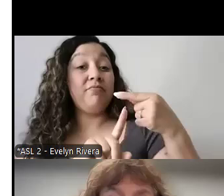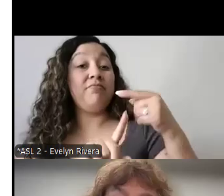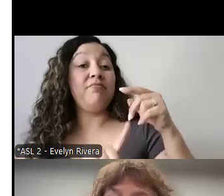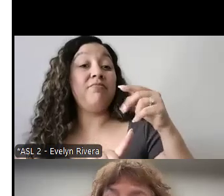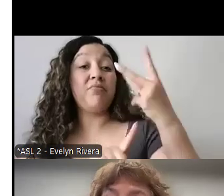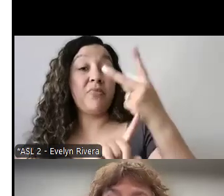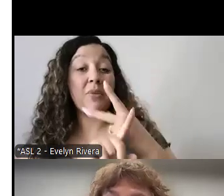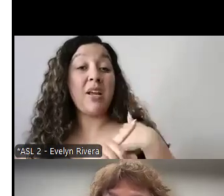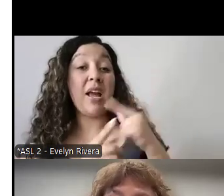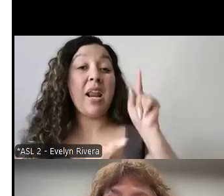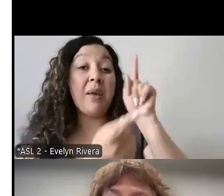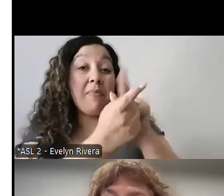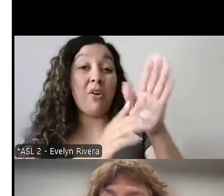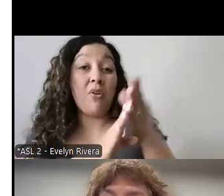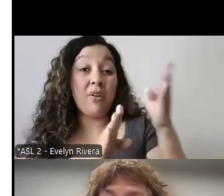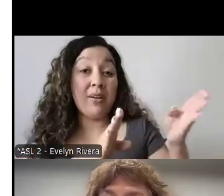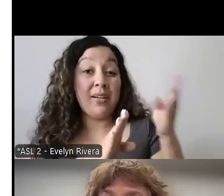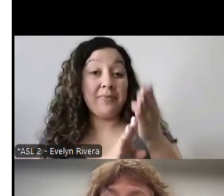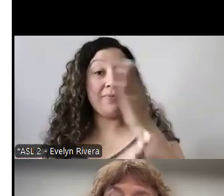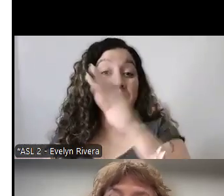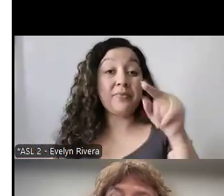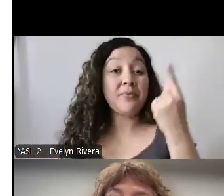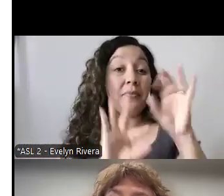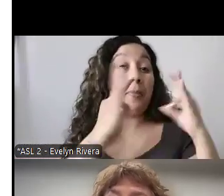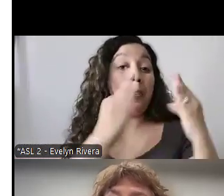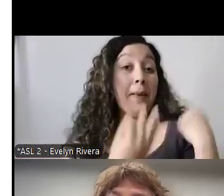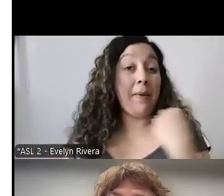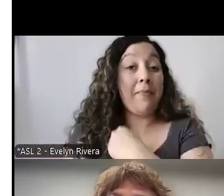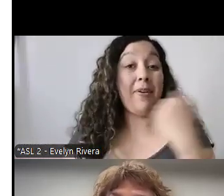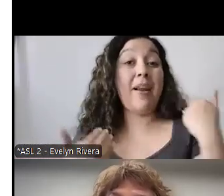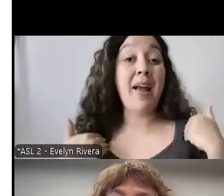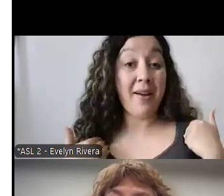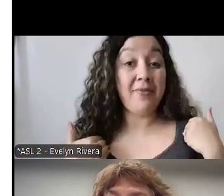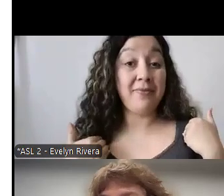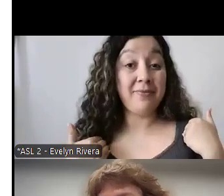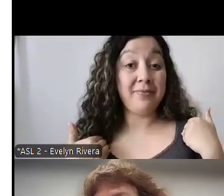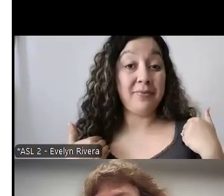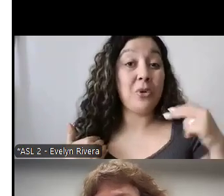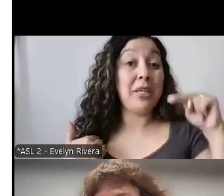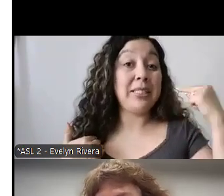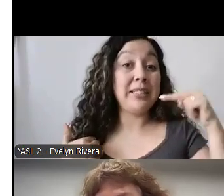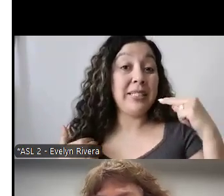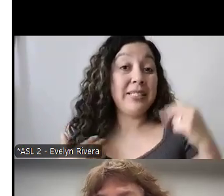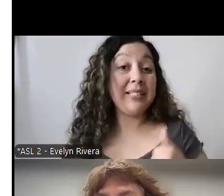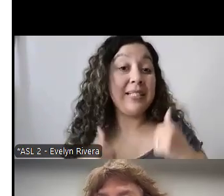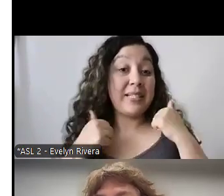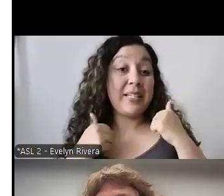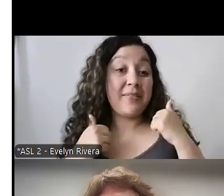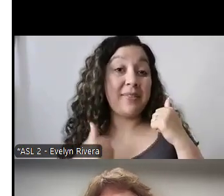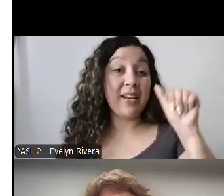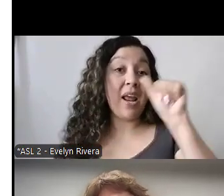and the only family member I had was a niece who lived in